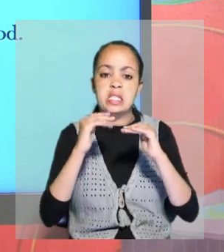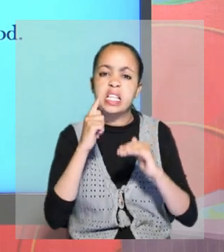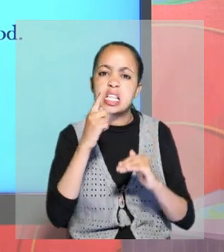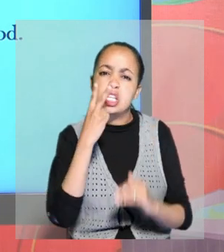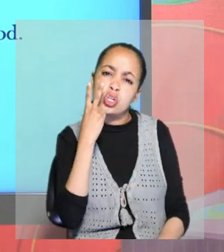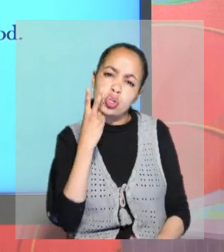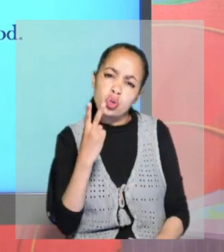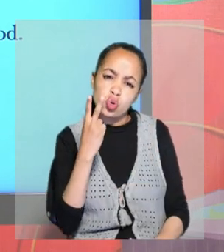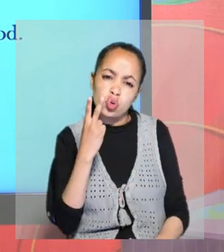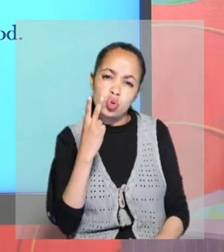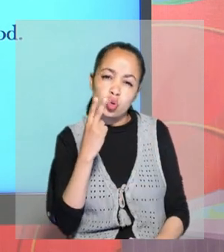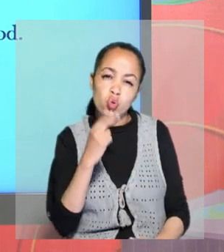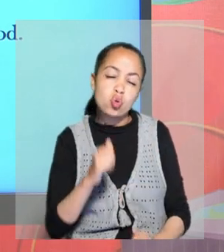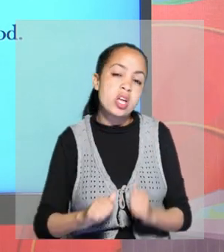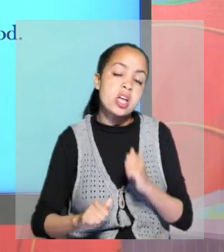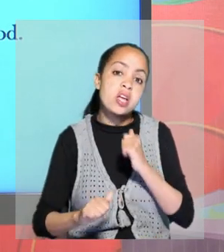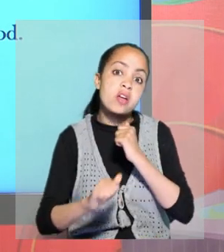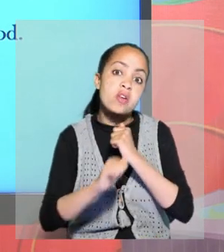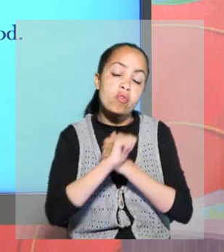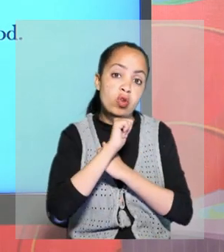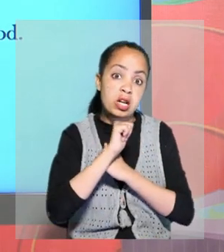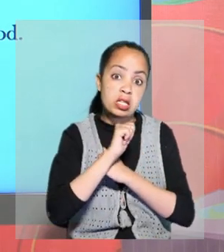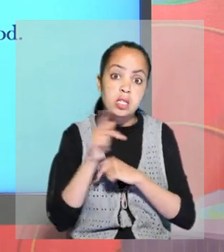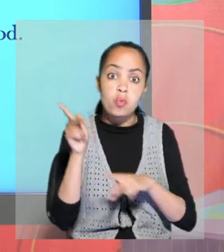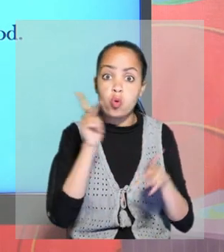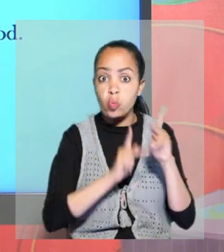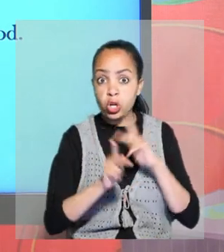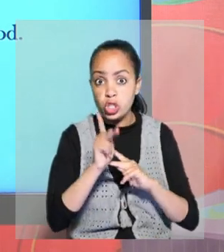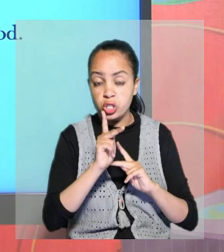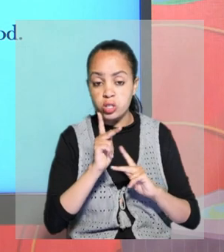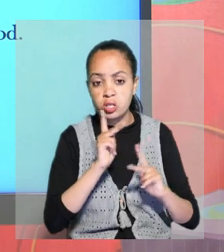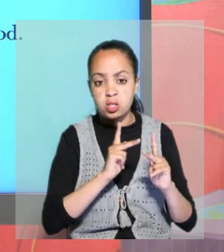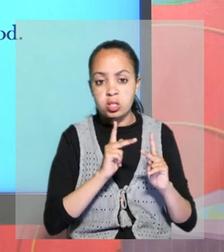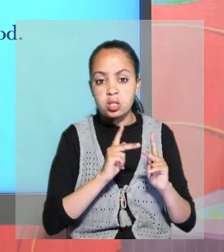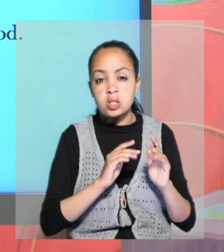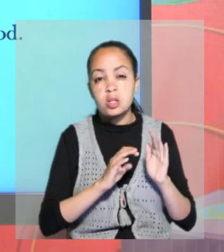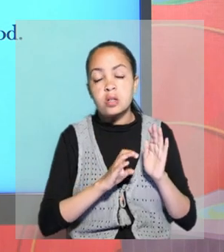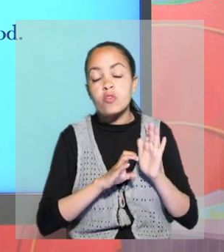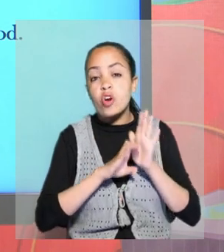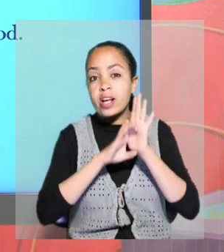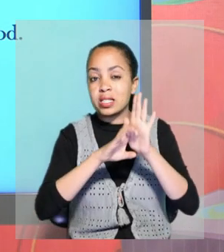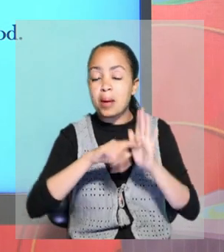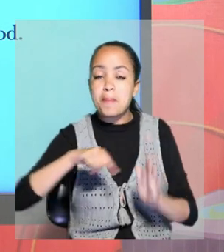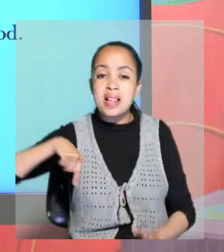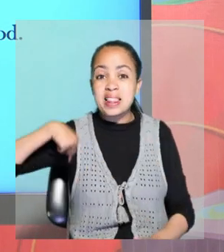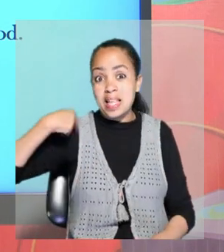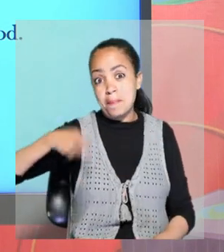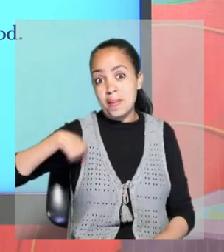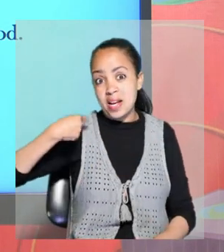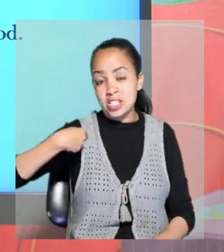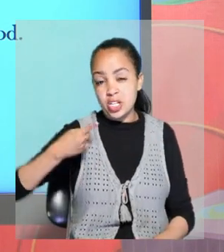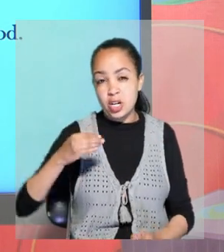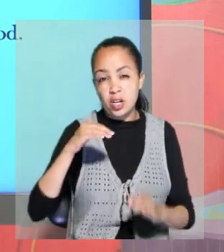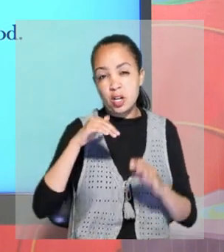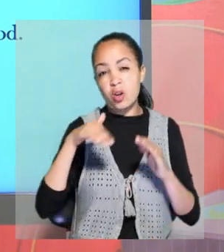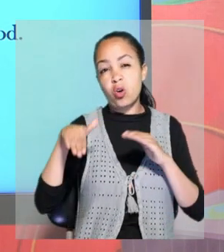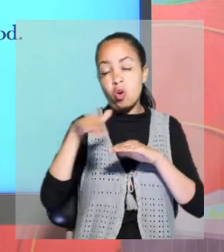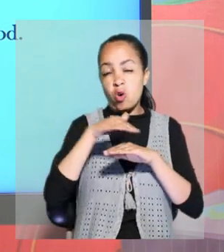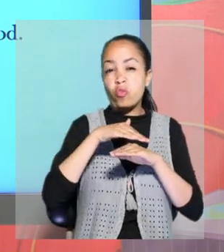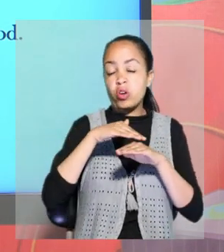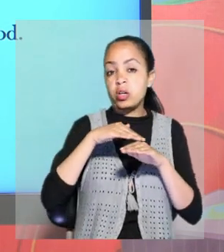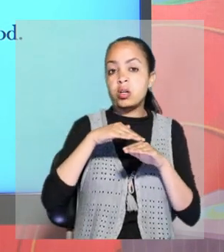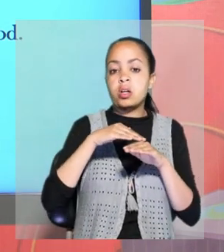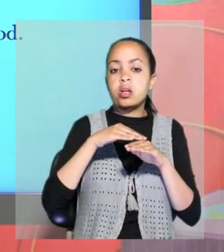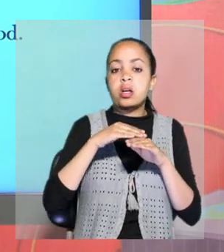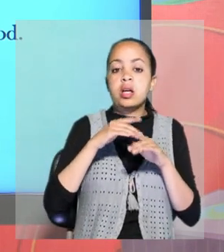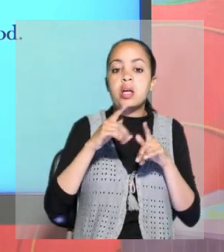These two factors can influence population. For example, the effect of temperature over a population, the effect